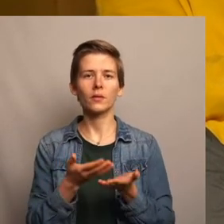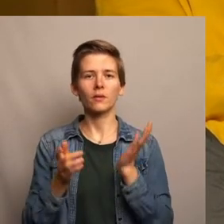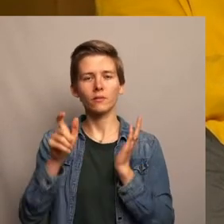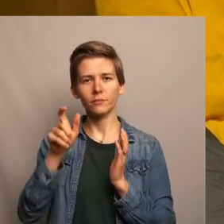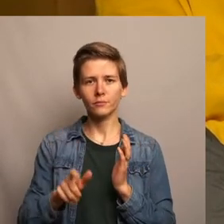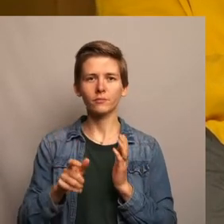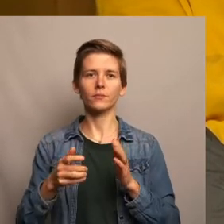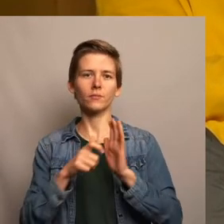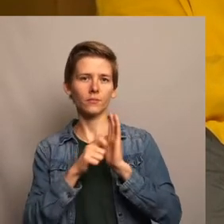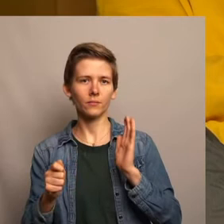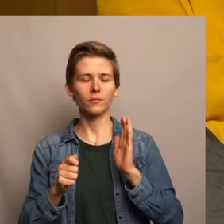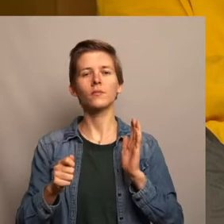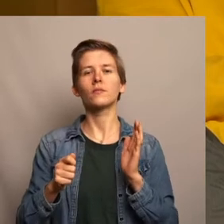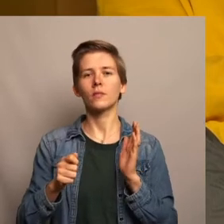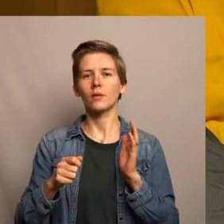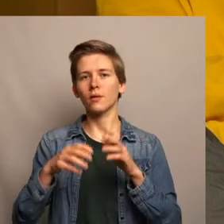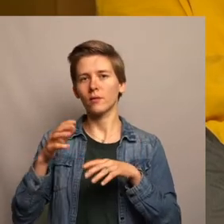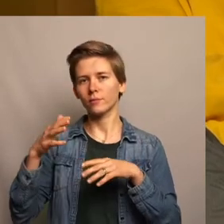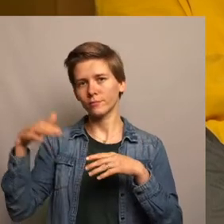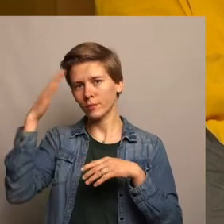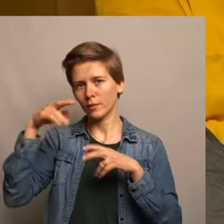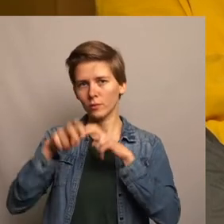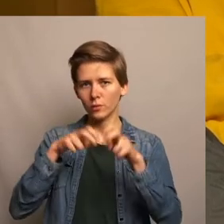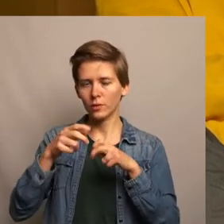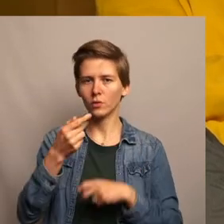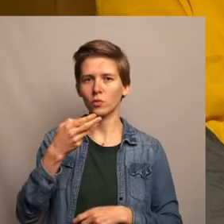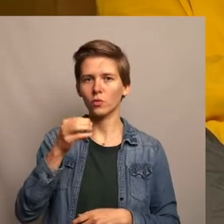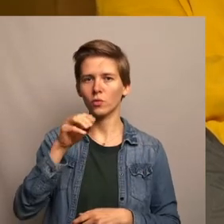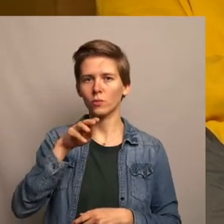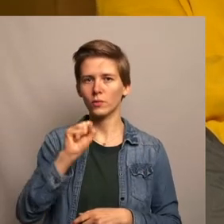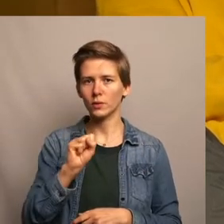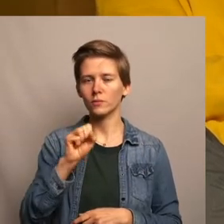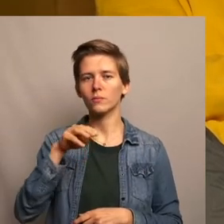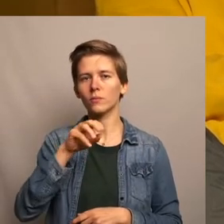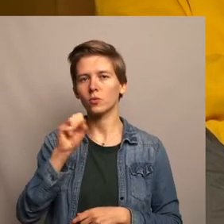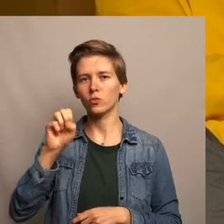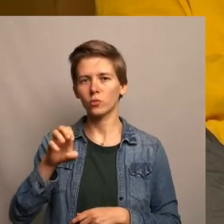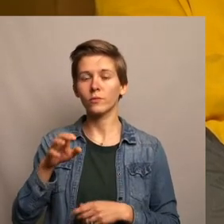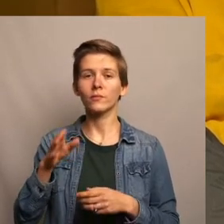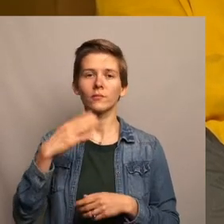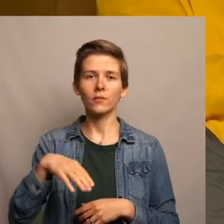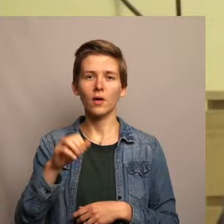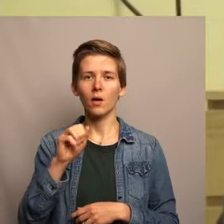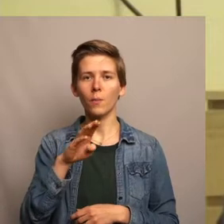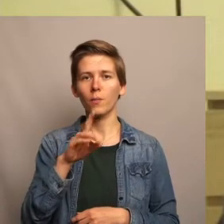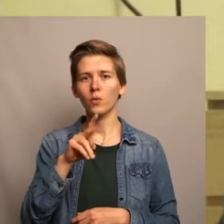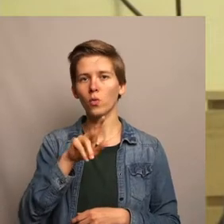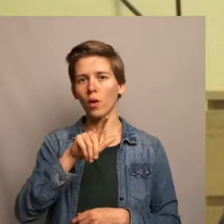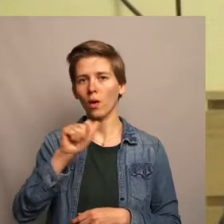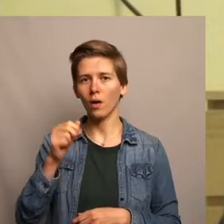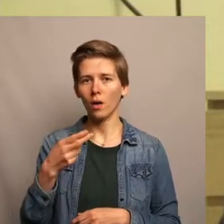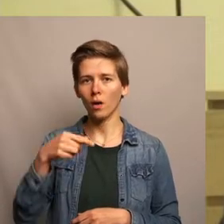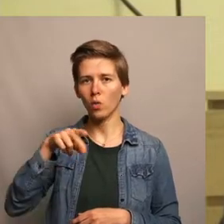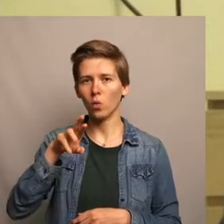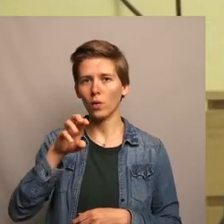researcher, Thomas Moose. Welcome. And then we have Abdullah Qureshi with us, an educator, artist and a